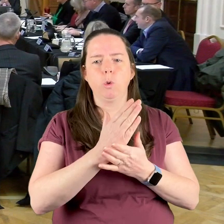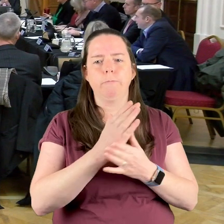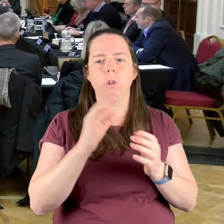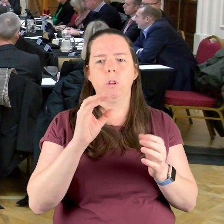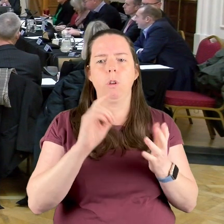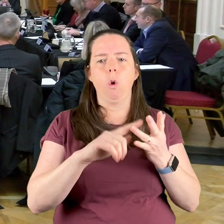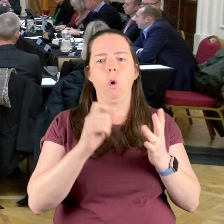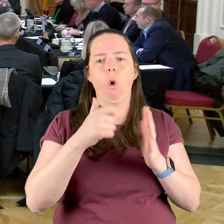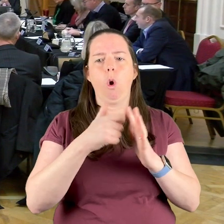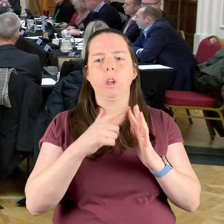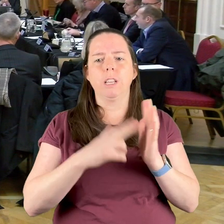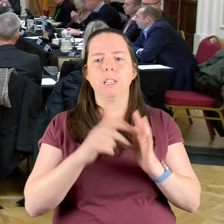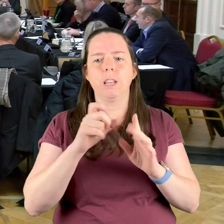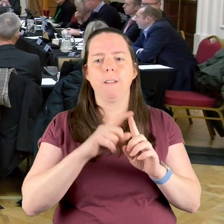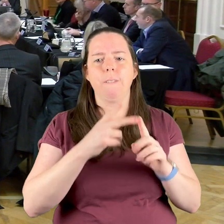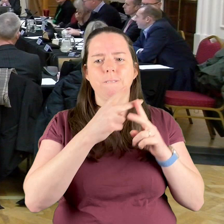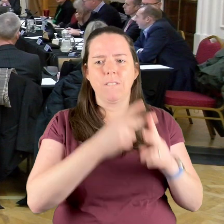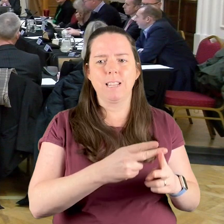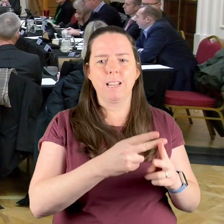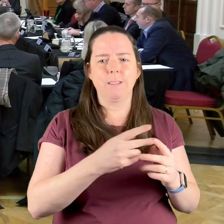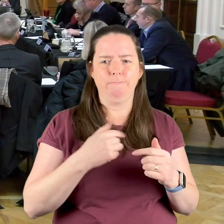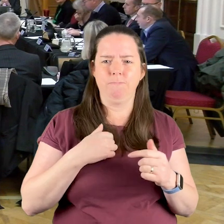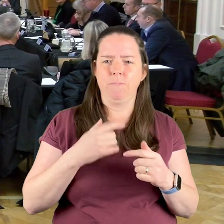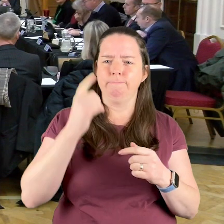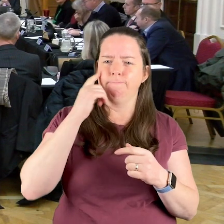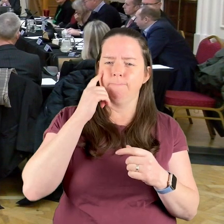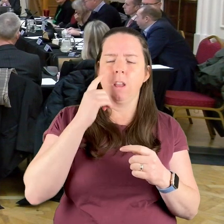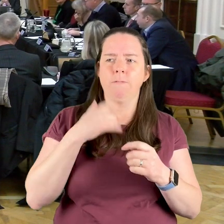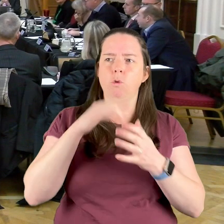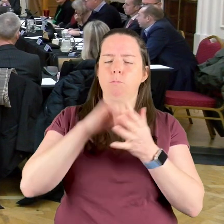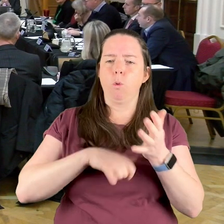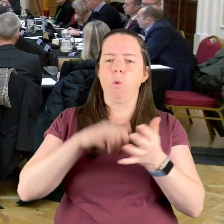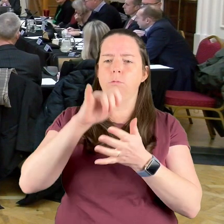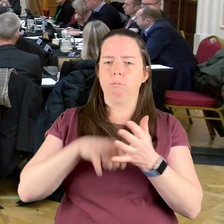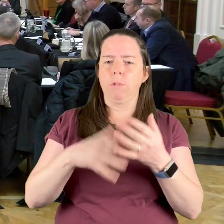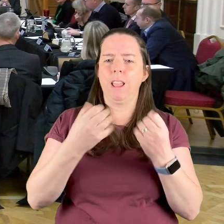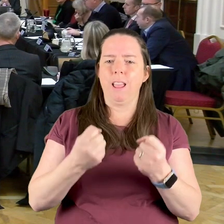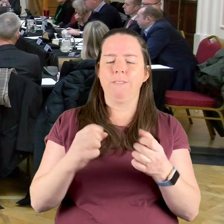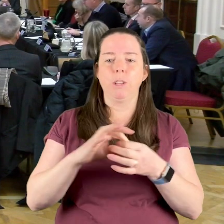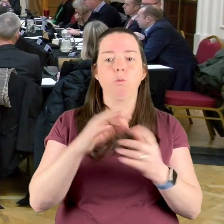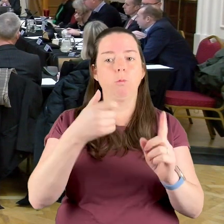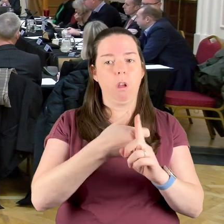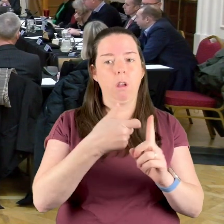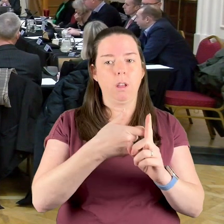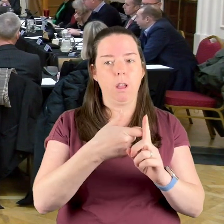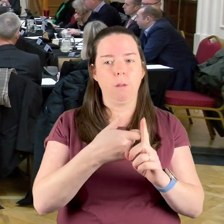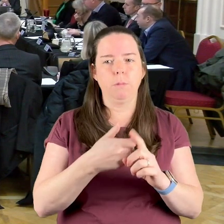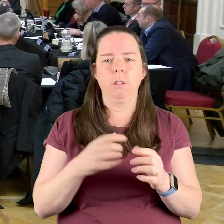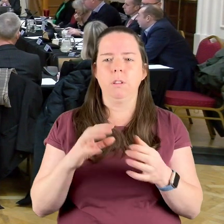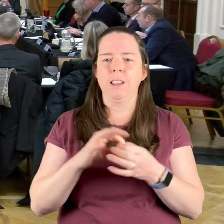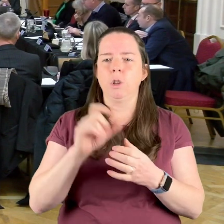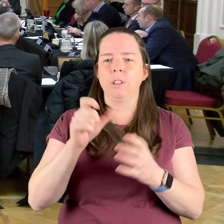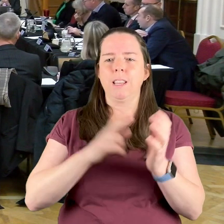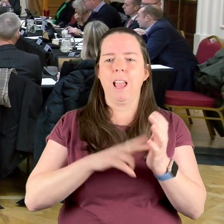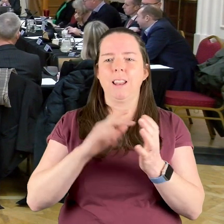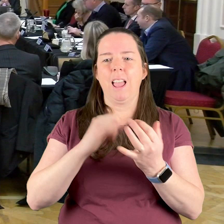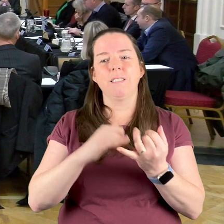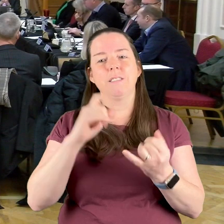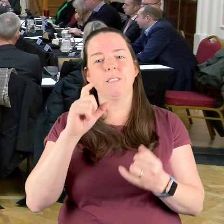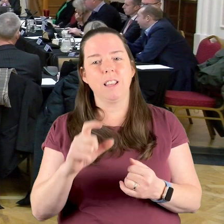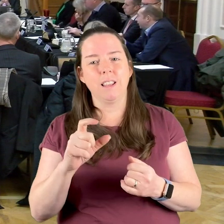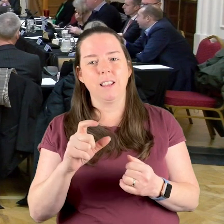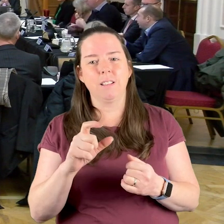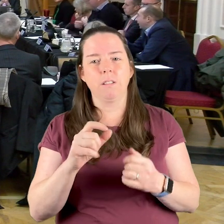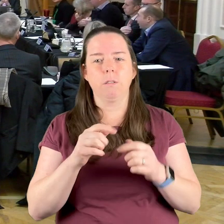visit, and, we're obviously now very mindful of all the reports coming through in terms of Ockenden, in terms of Kirkup, in terms of